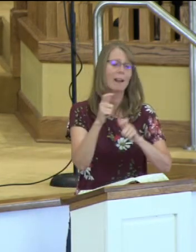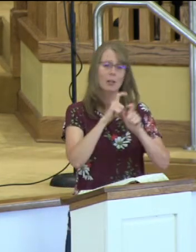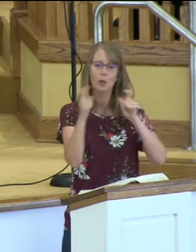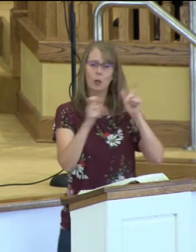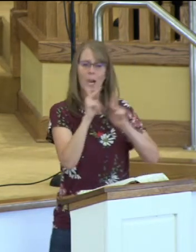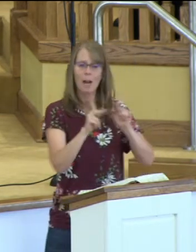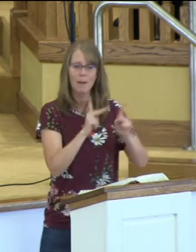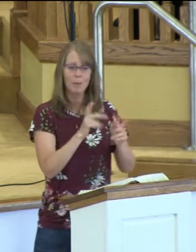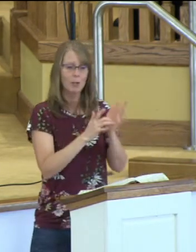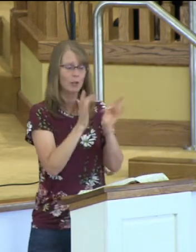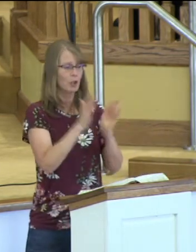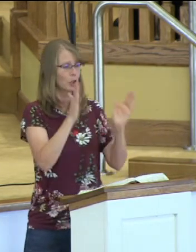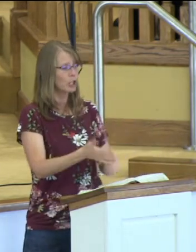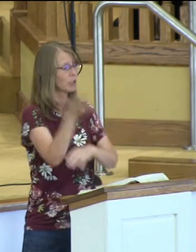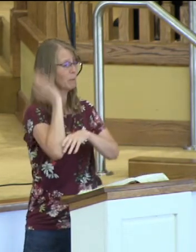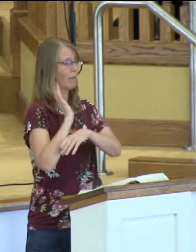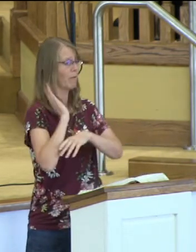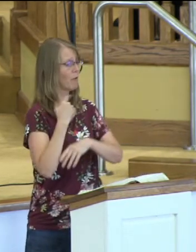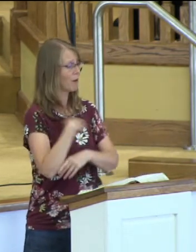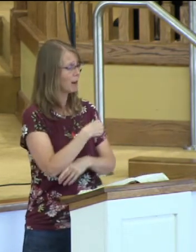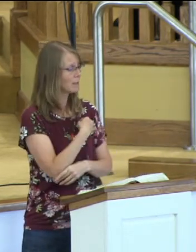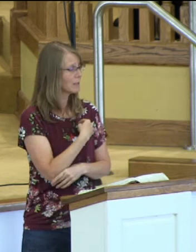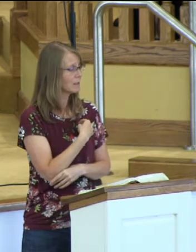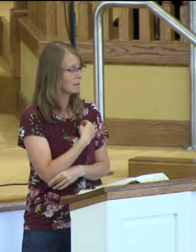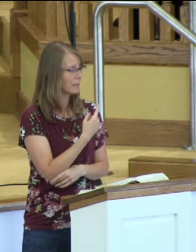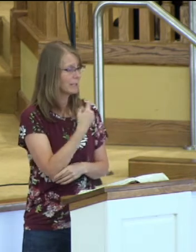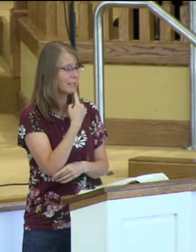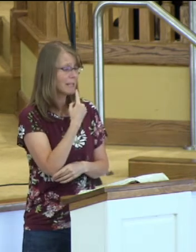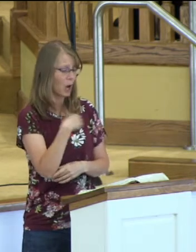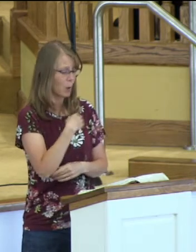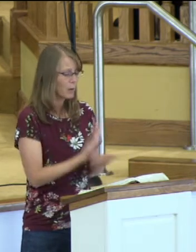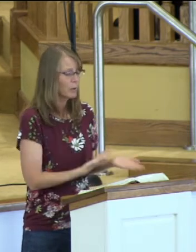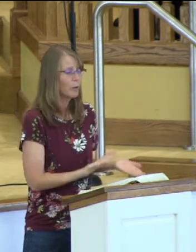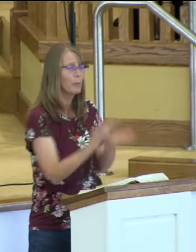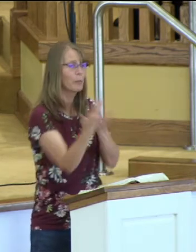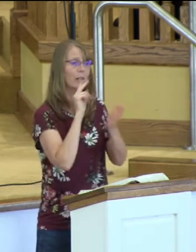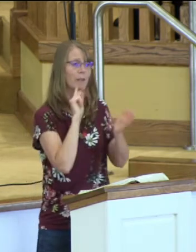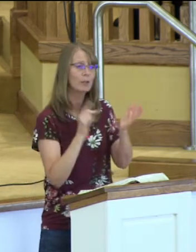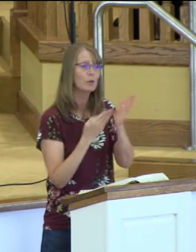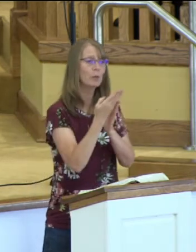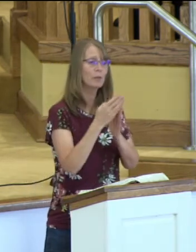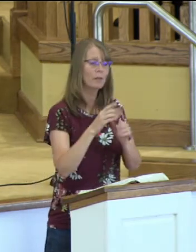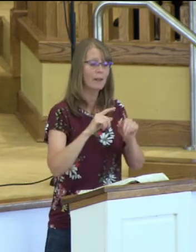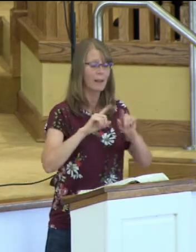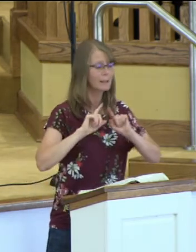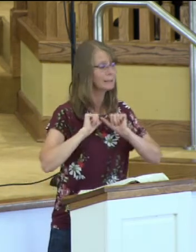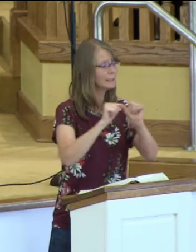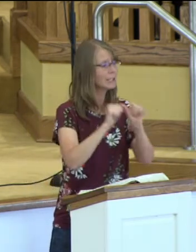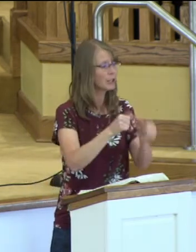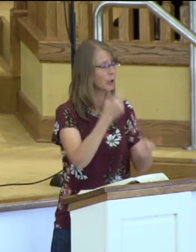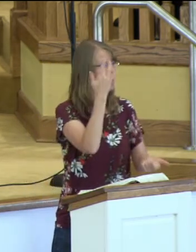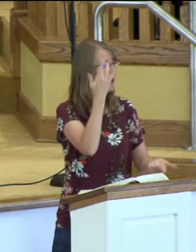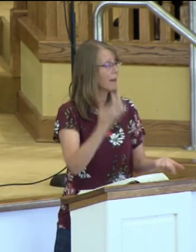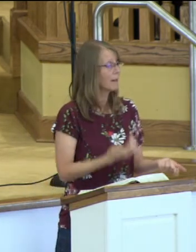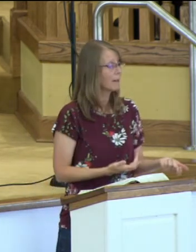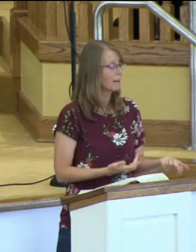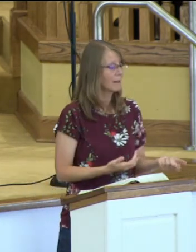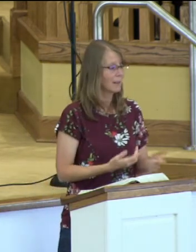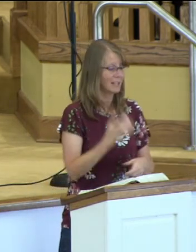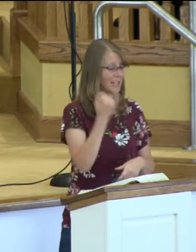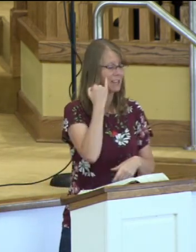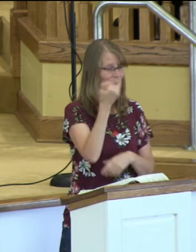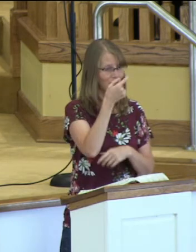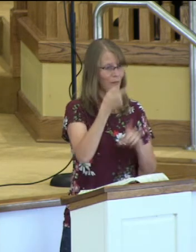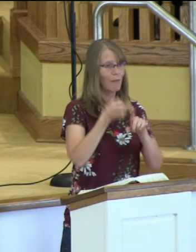us and saying, hey, we will take the truth and we will continue on. Why? Because it be of God, you will